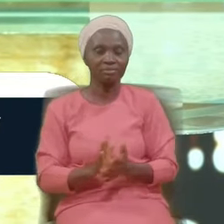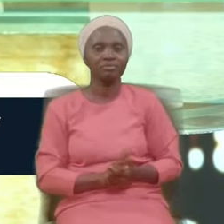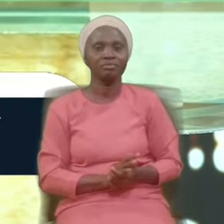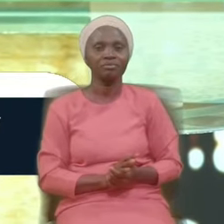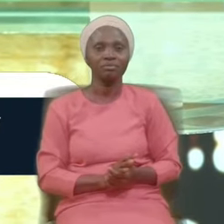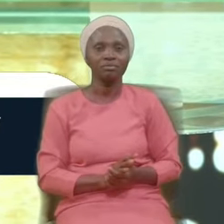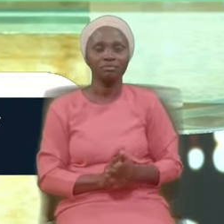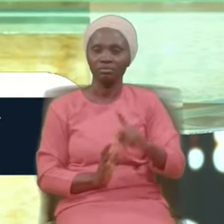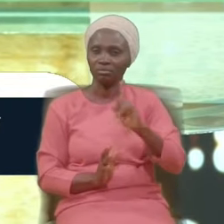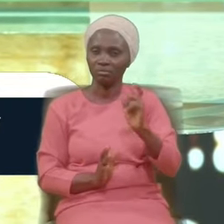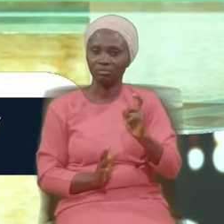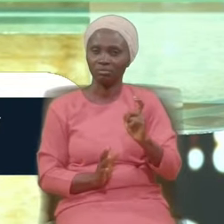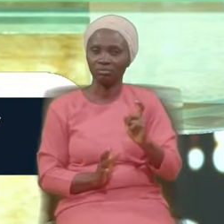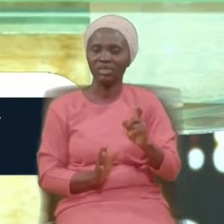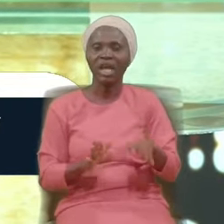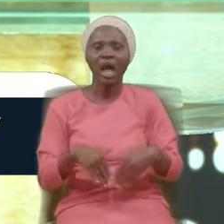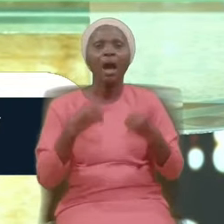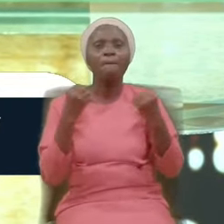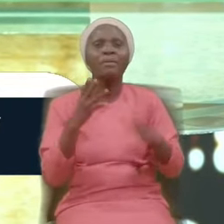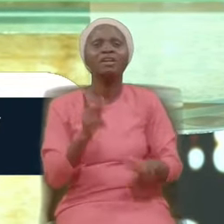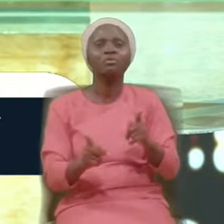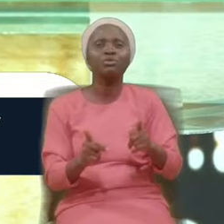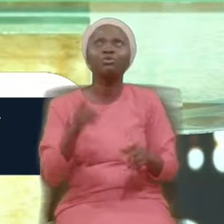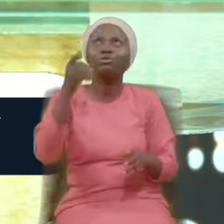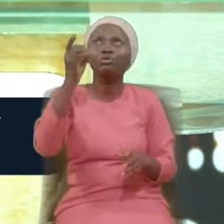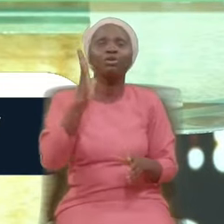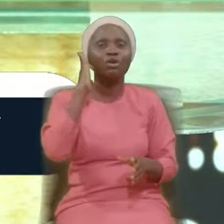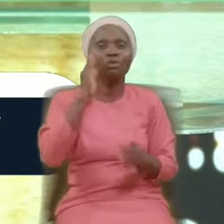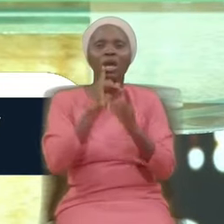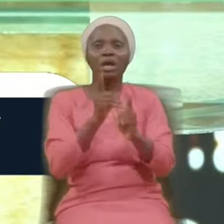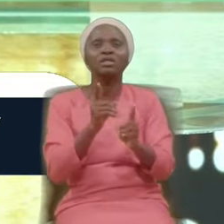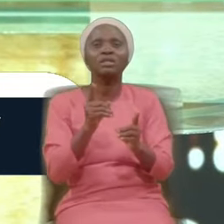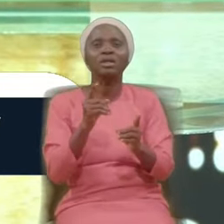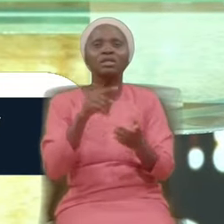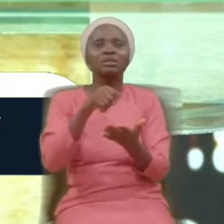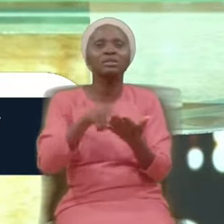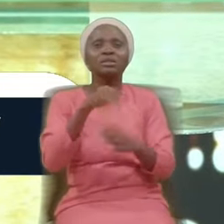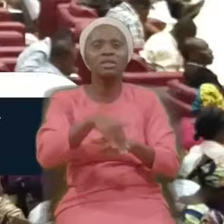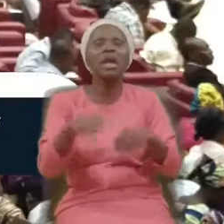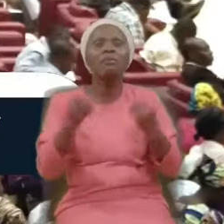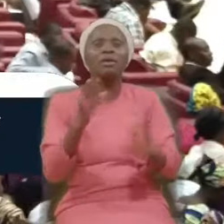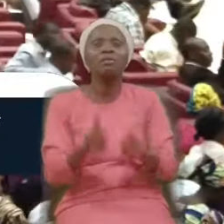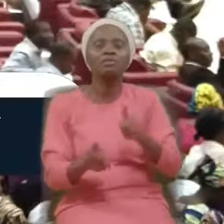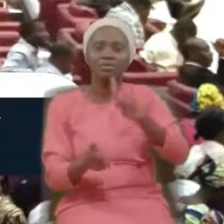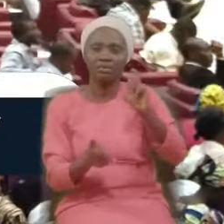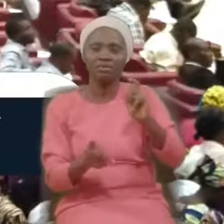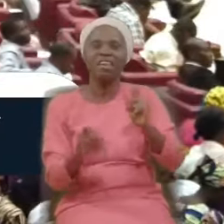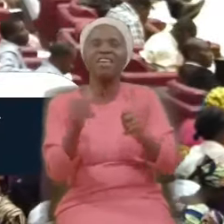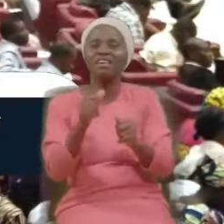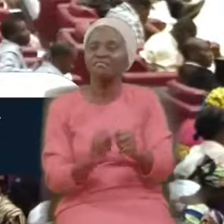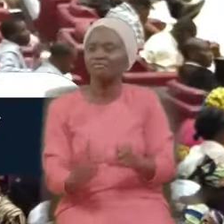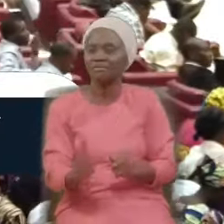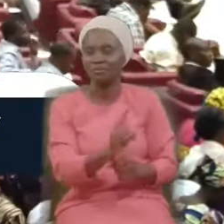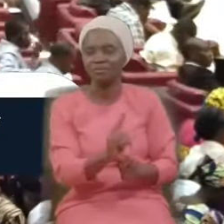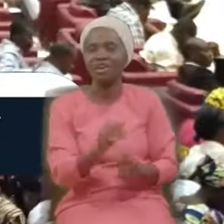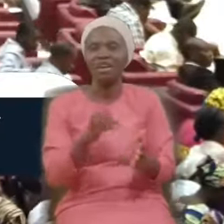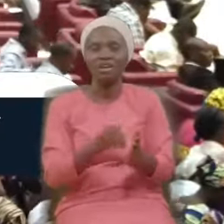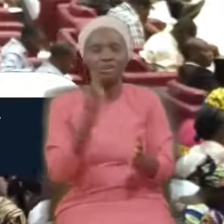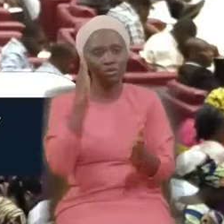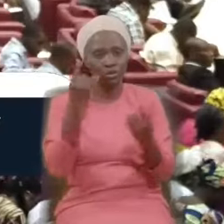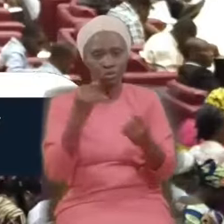people are going to be answered tonight? Everybody, everybody, everybody is coming your way.